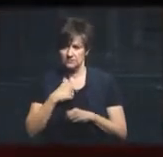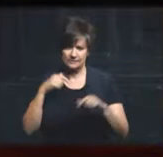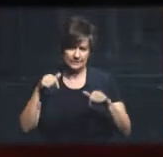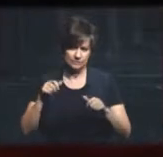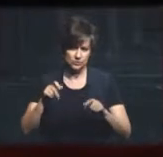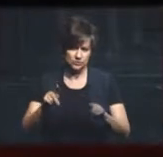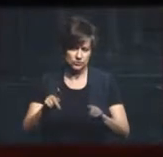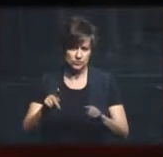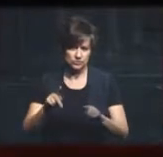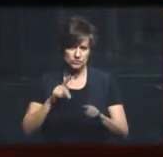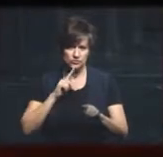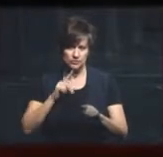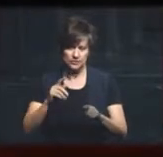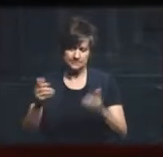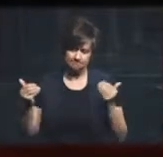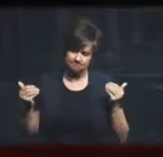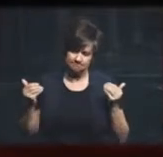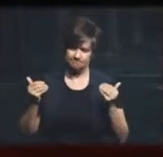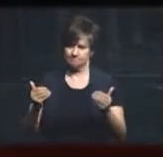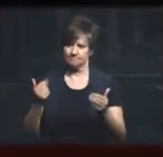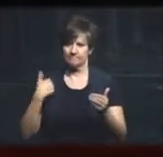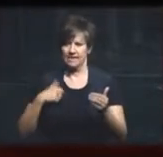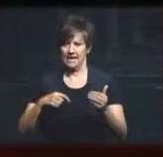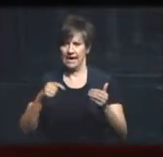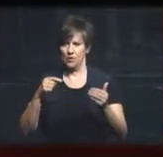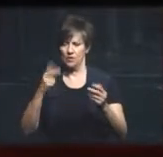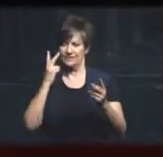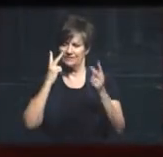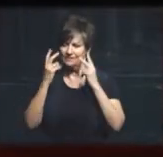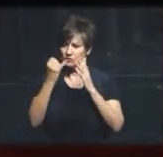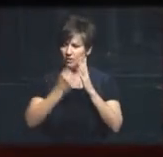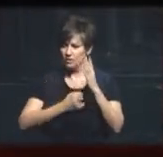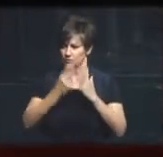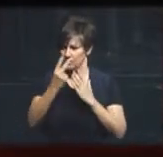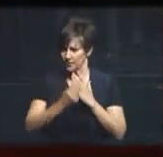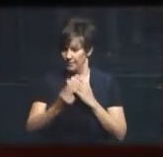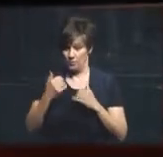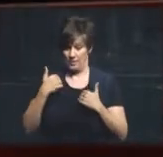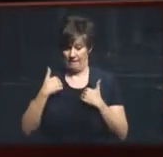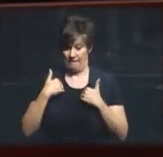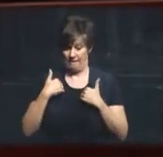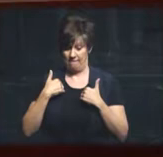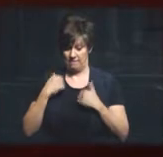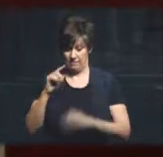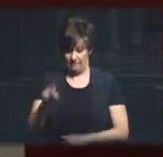to really push forward our visual arts programs. We have the only